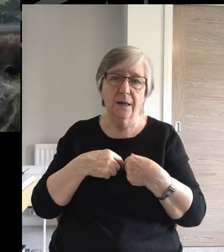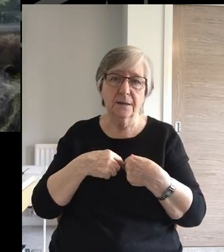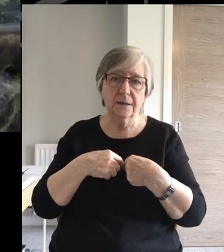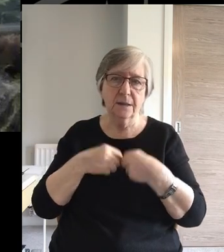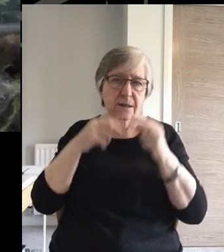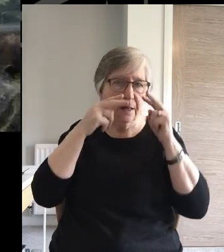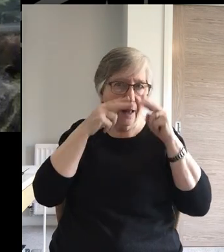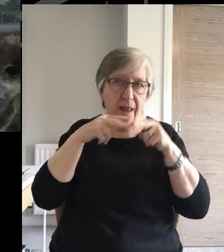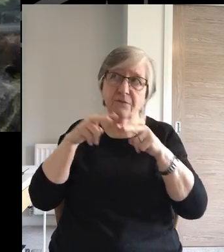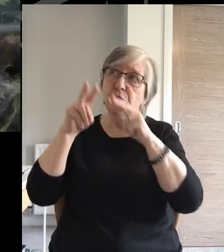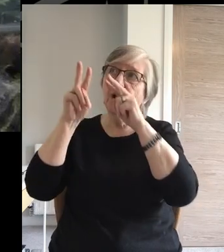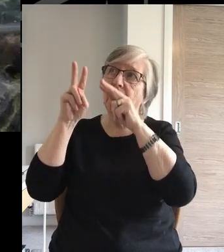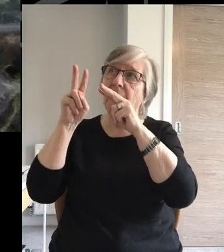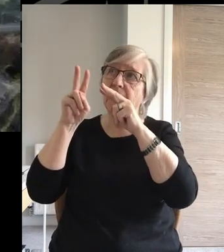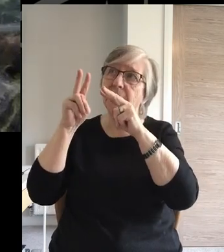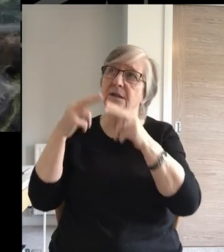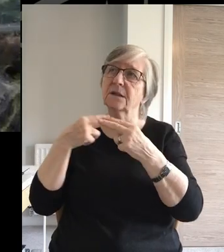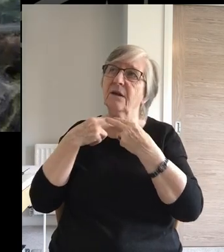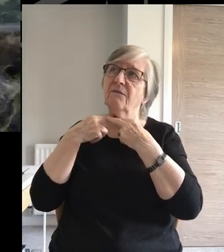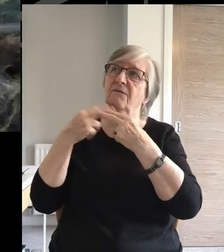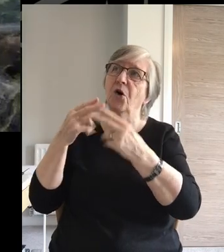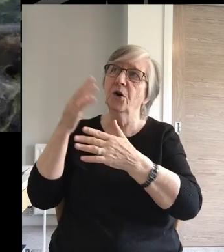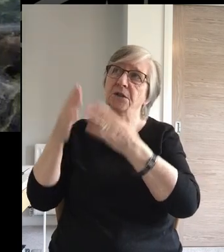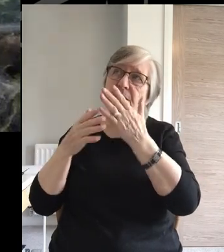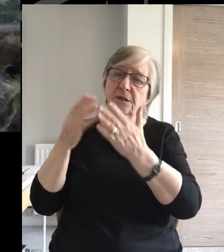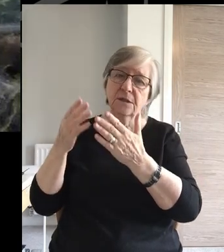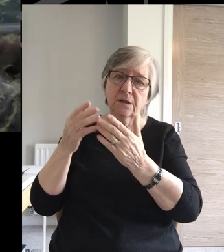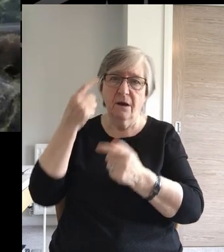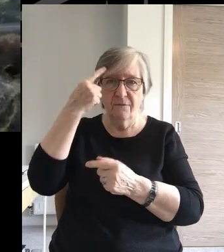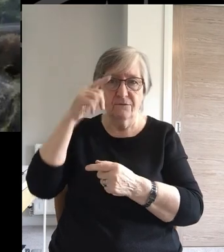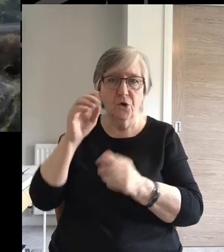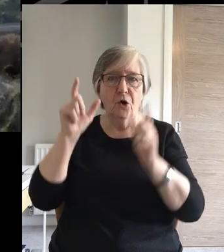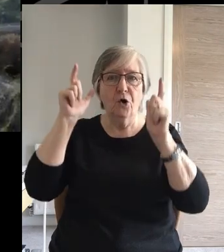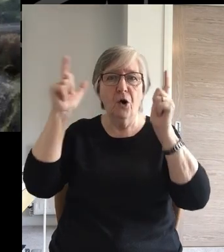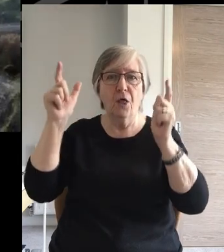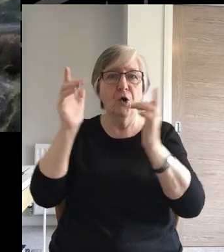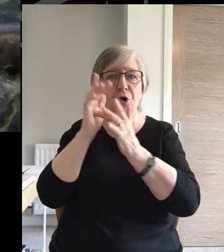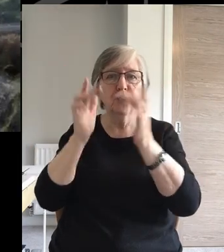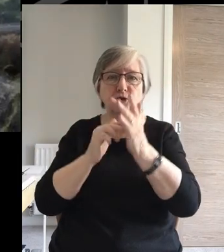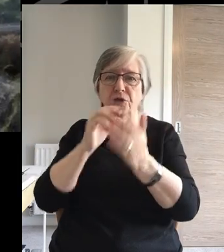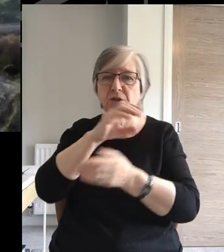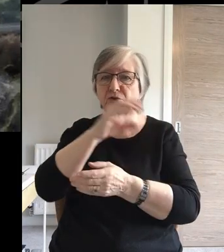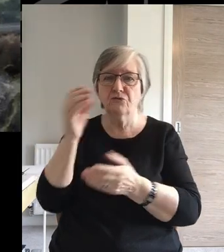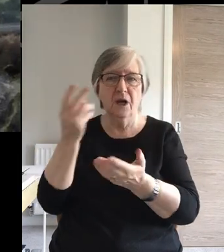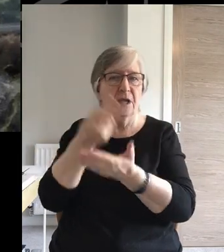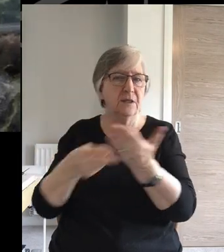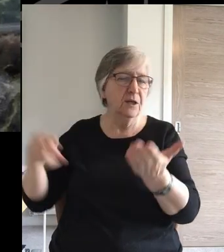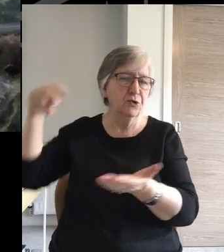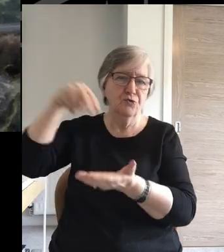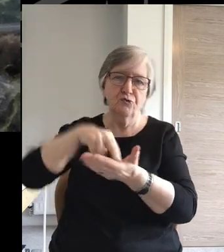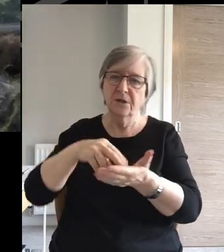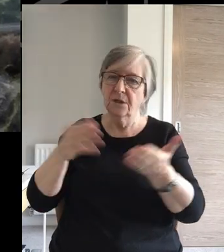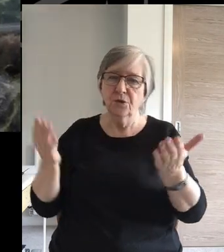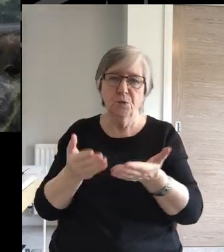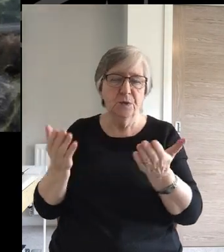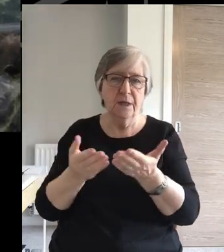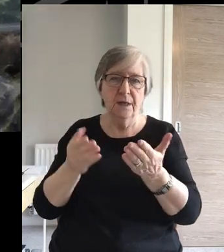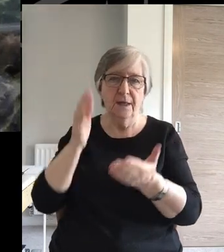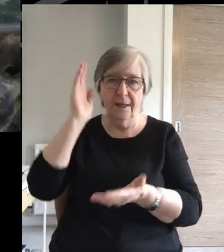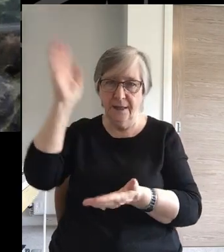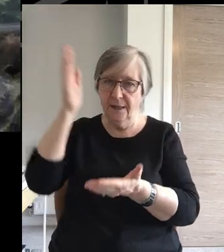up our eyes and voices, for our Lord Jesus Christ is risen. He is risen